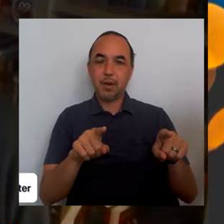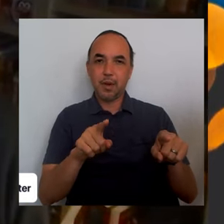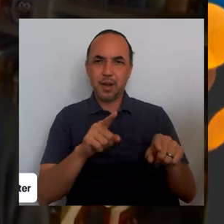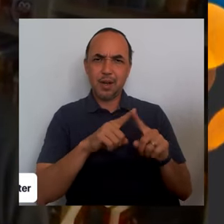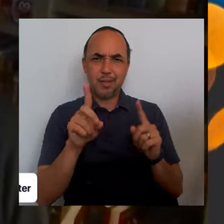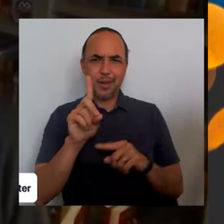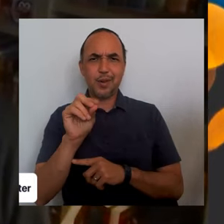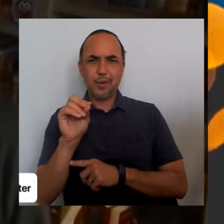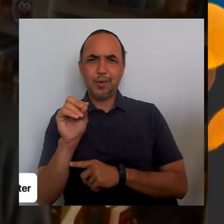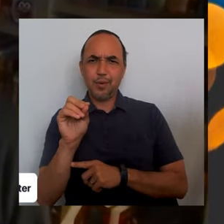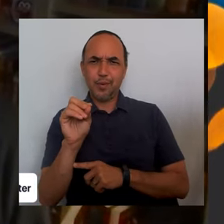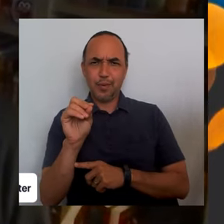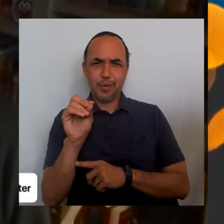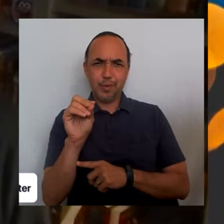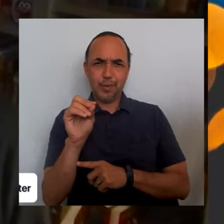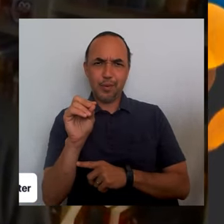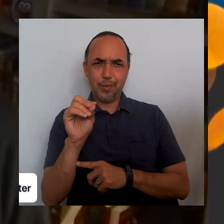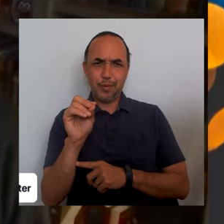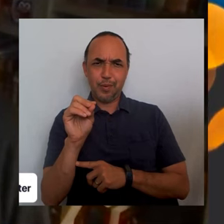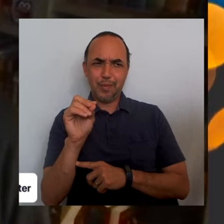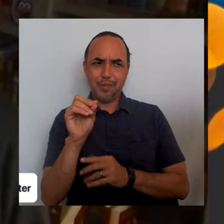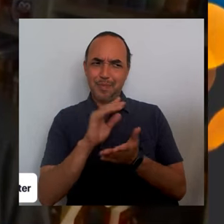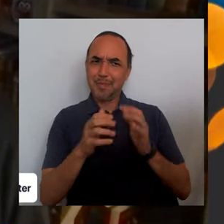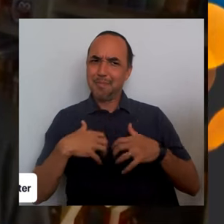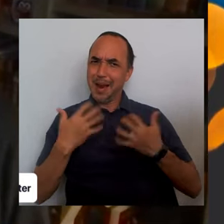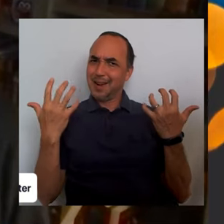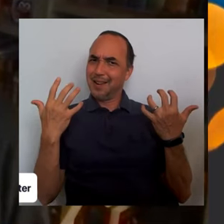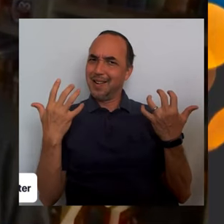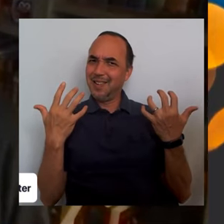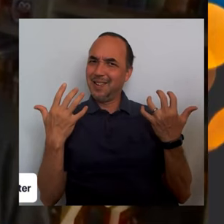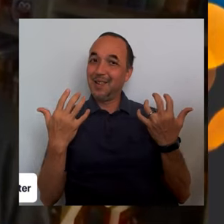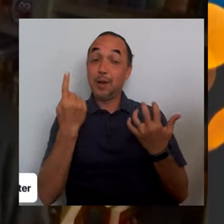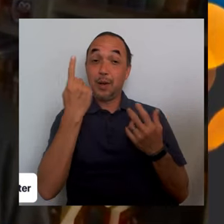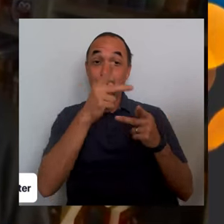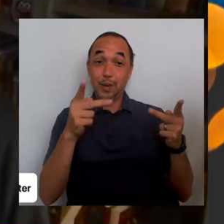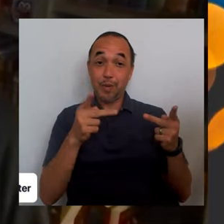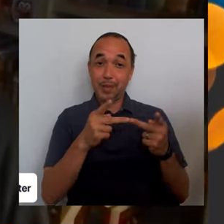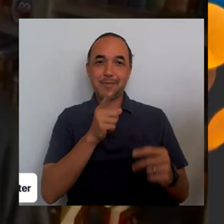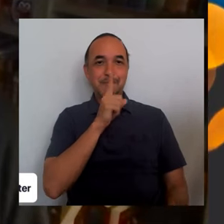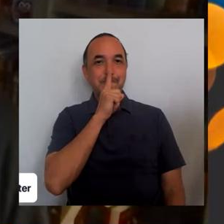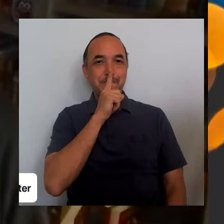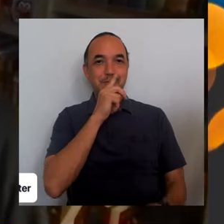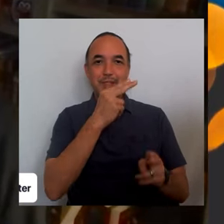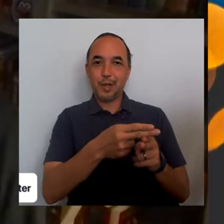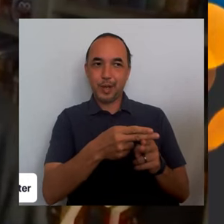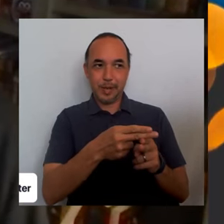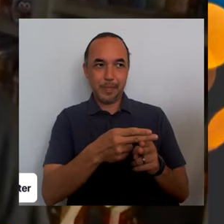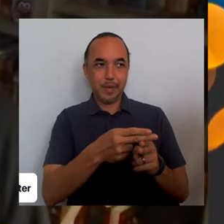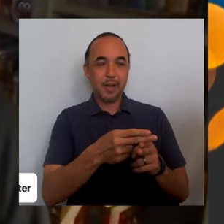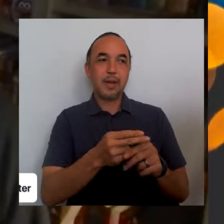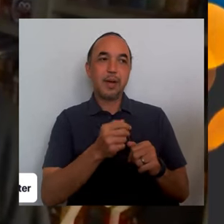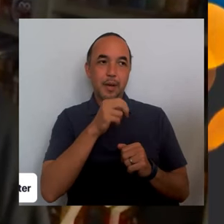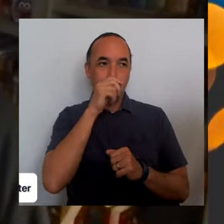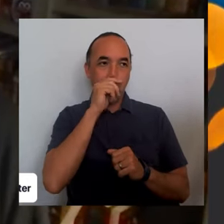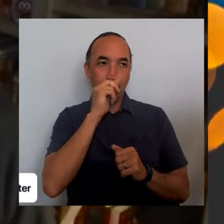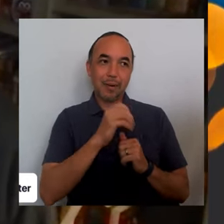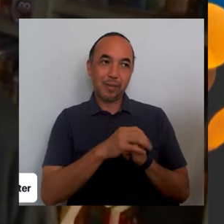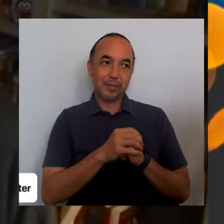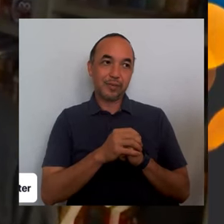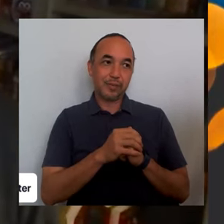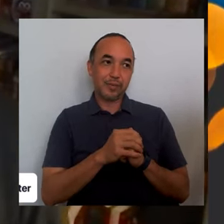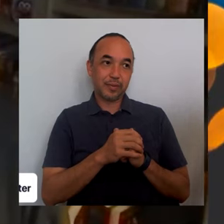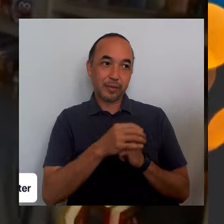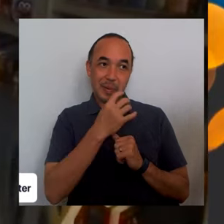really, really angry. We had a place once, I won't mention it because it but they're like, it's so good to